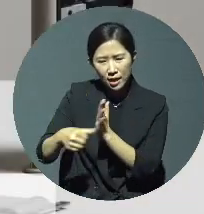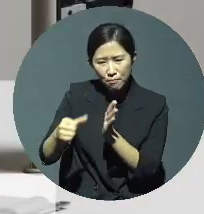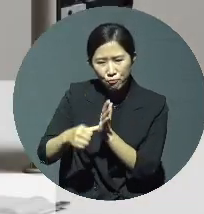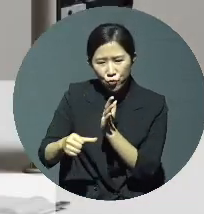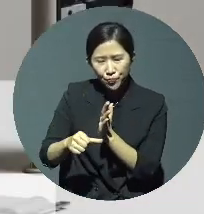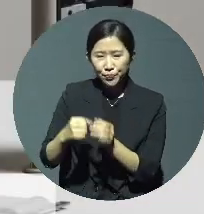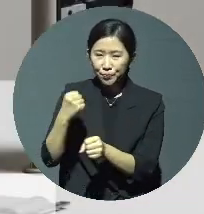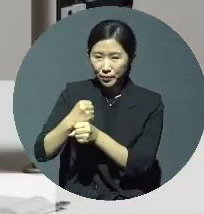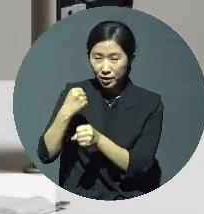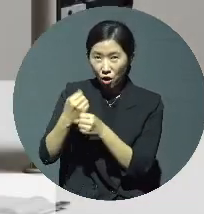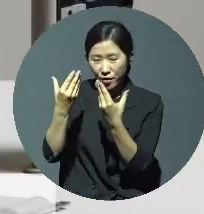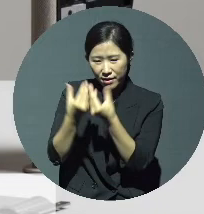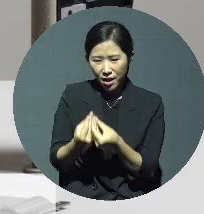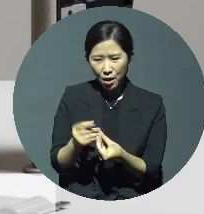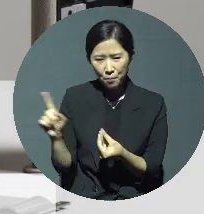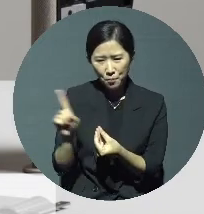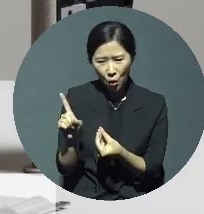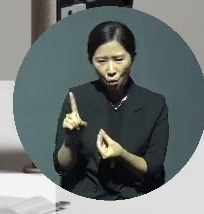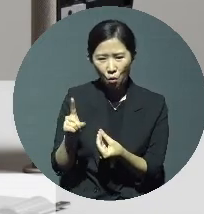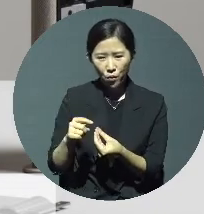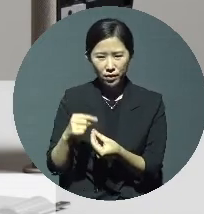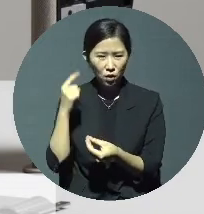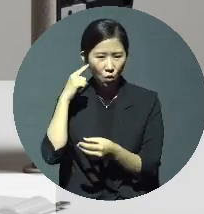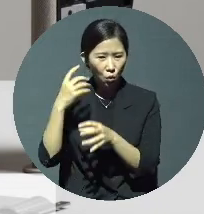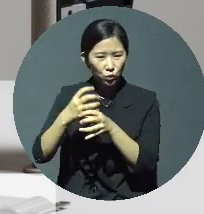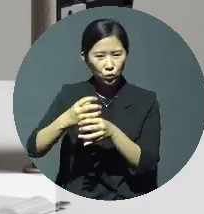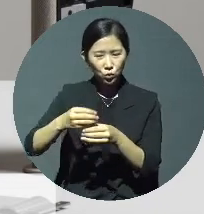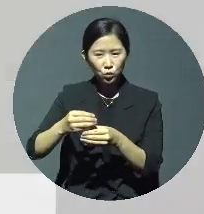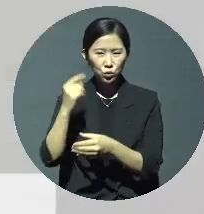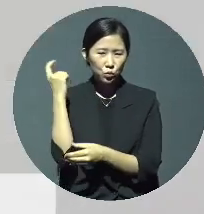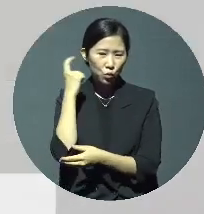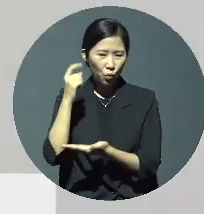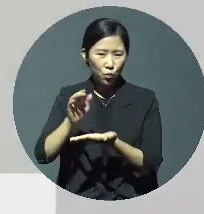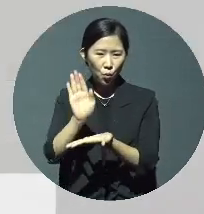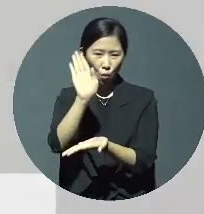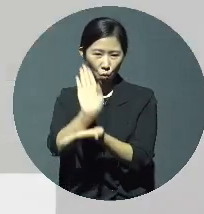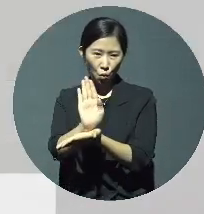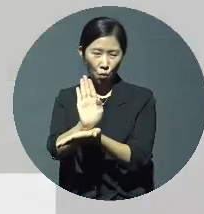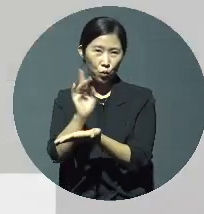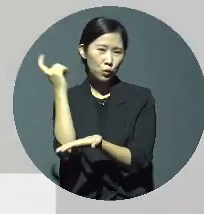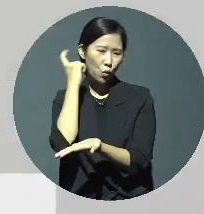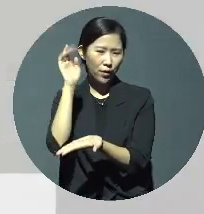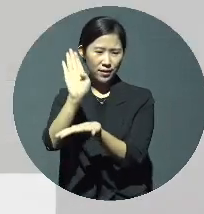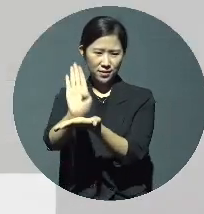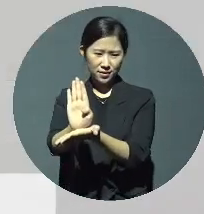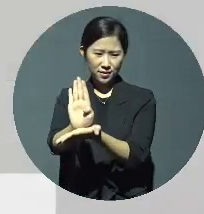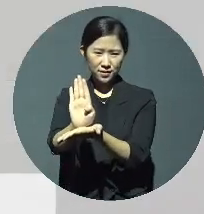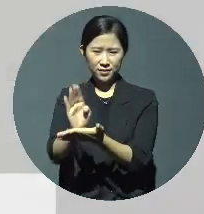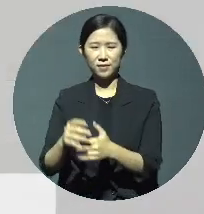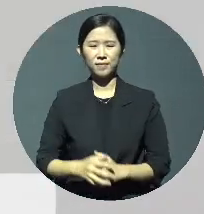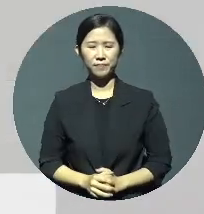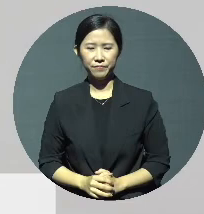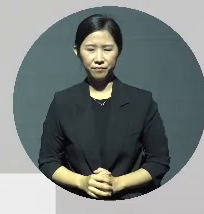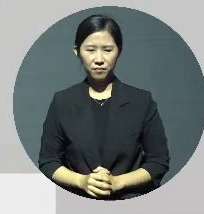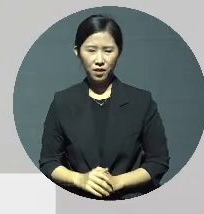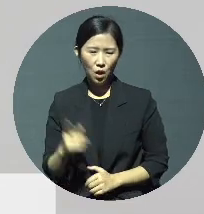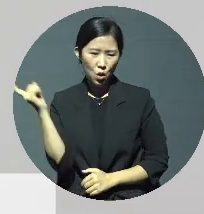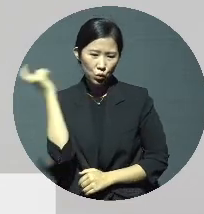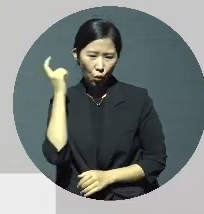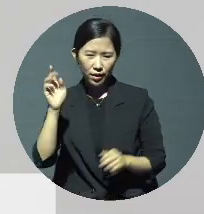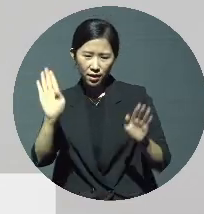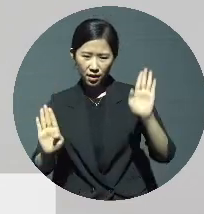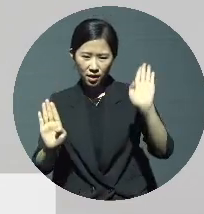speakers that we've created in Balance and Emerge, and in particular Emerge. So both of those speakers